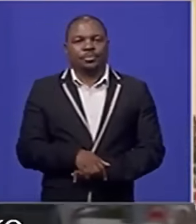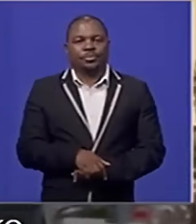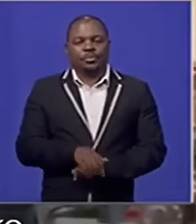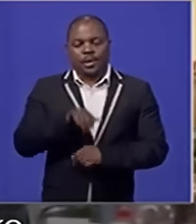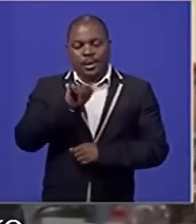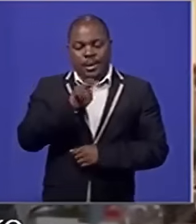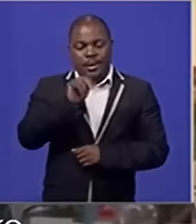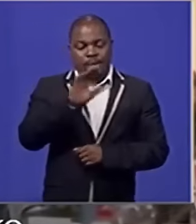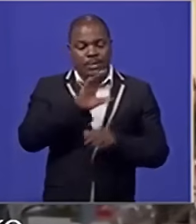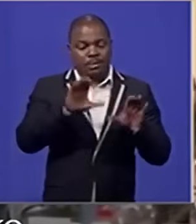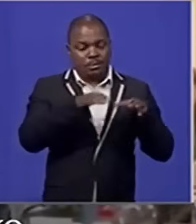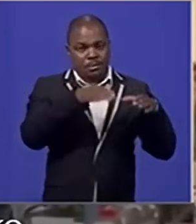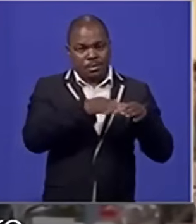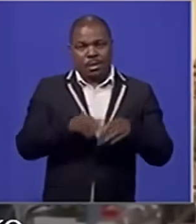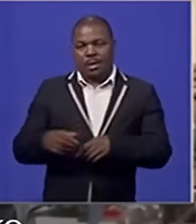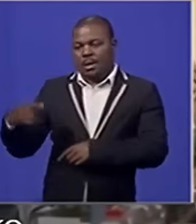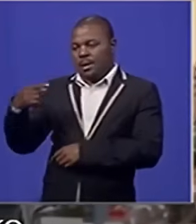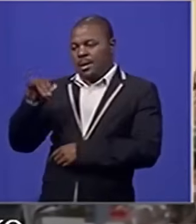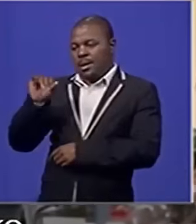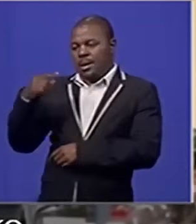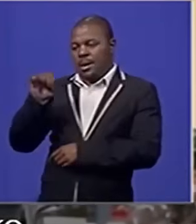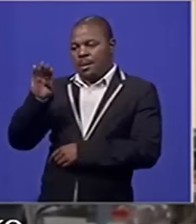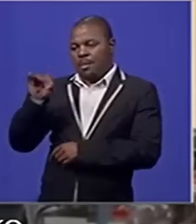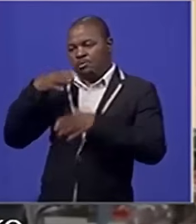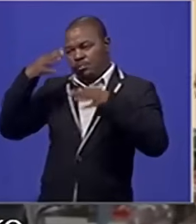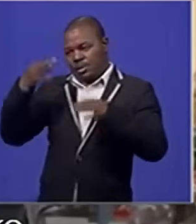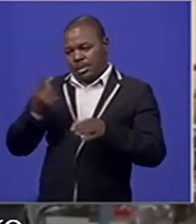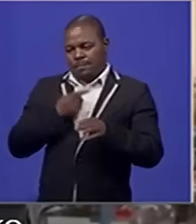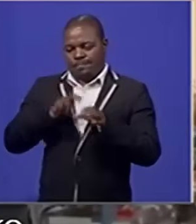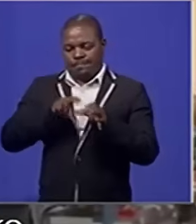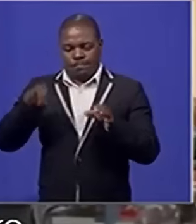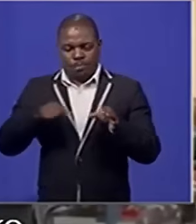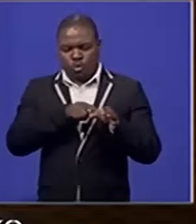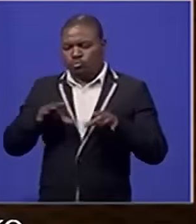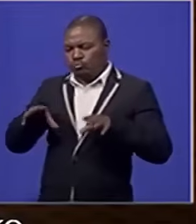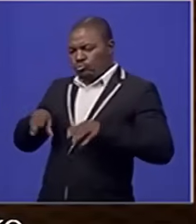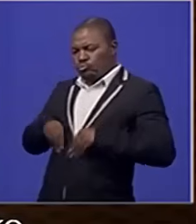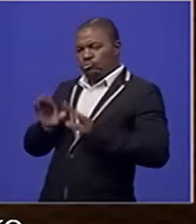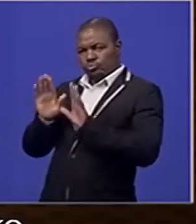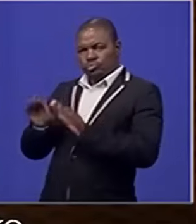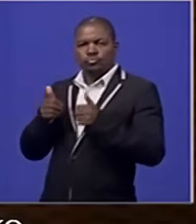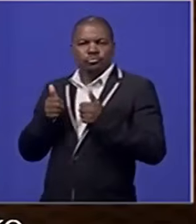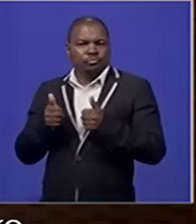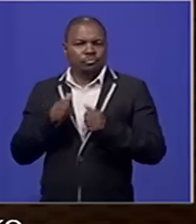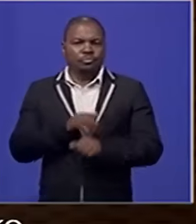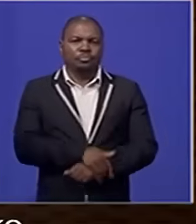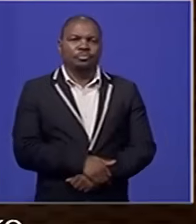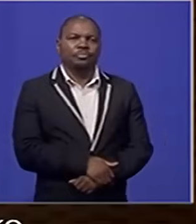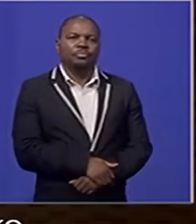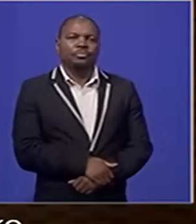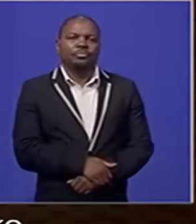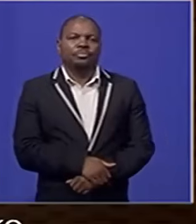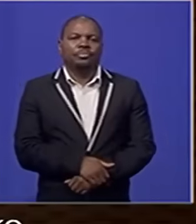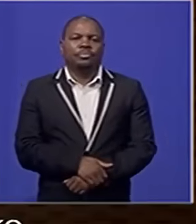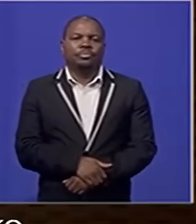Mokgatlo wa ANC o amogetše sephetho sa Malusi Gigaba sa go ema ka thoko le go itokolola mešomong ya gagwe ya sepolotiki.